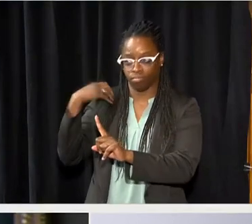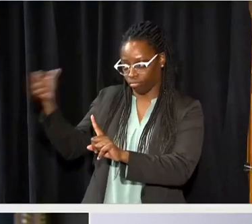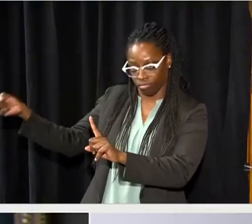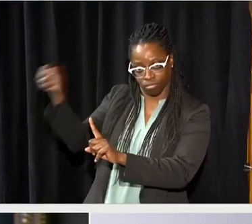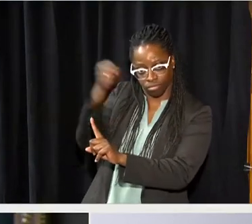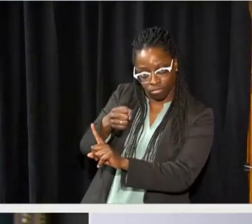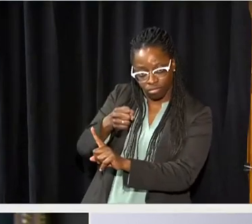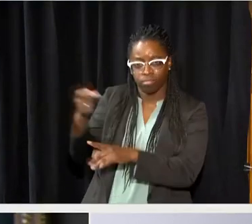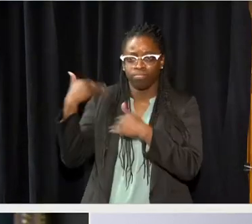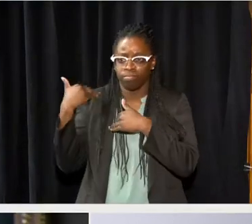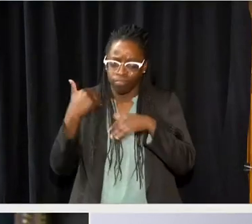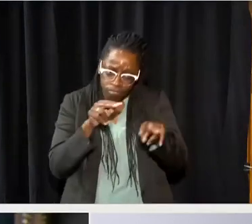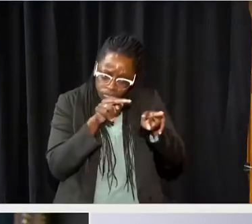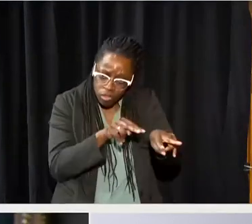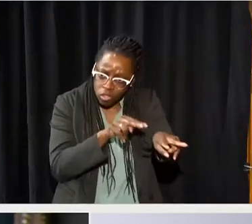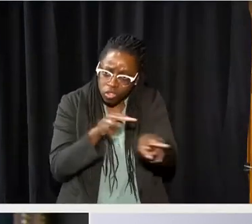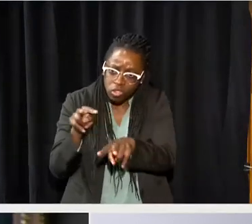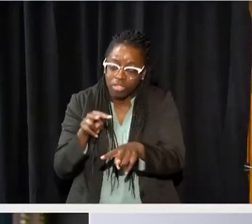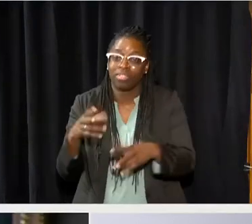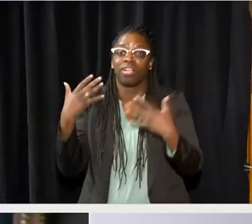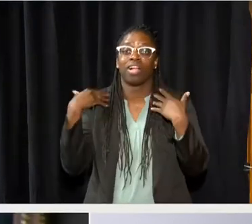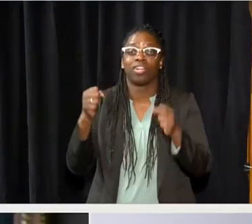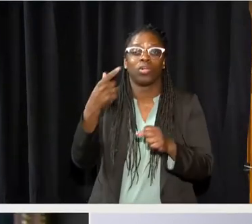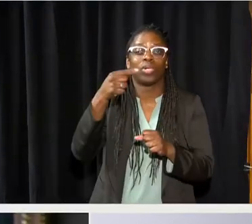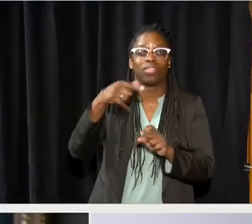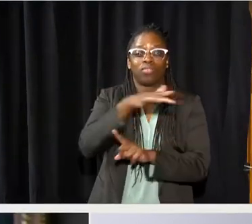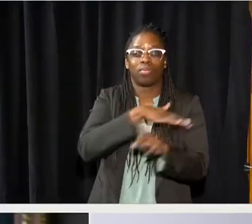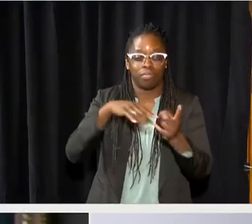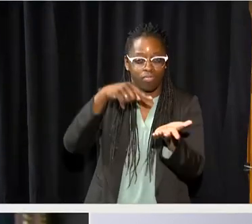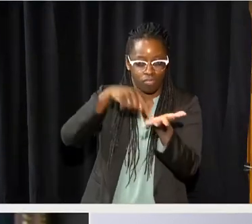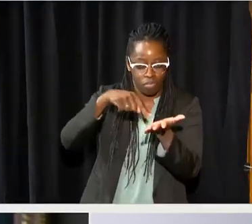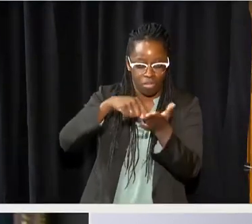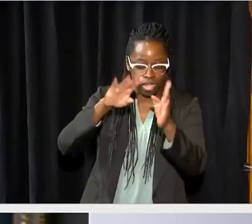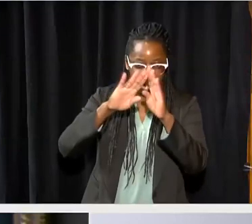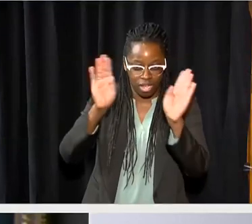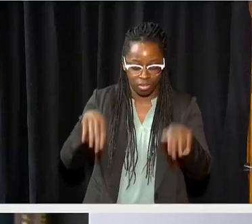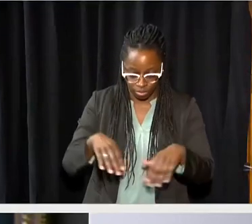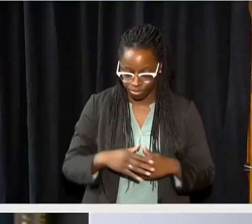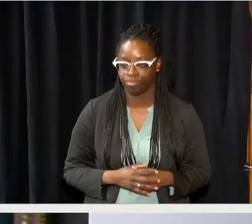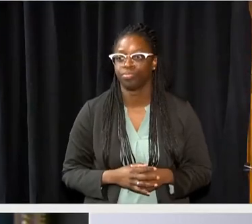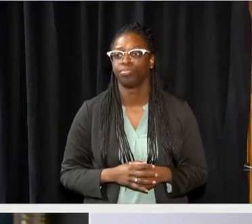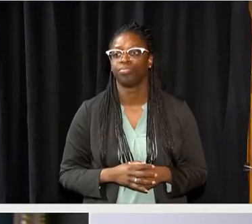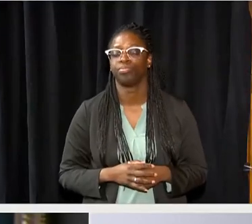to building healthy, affordable housing.